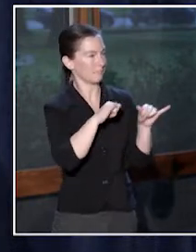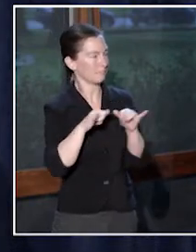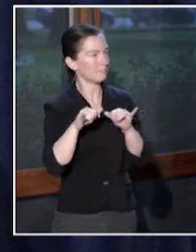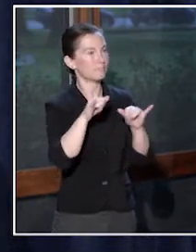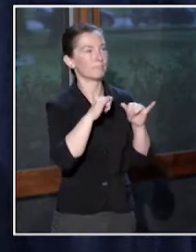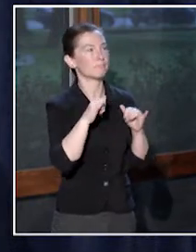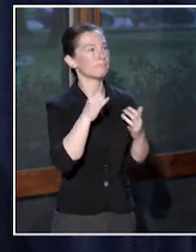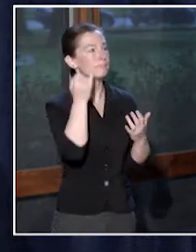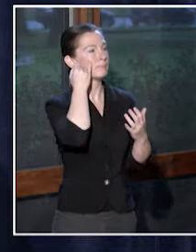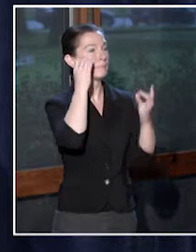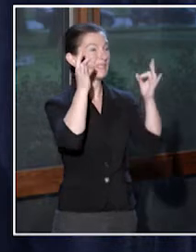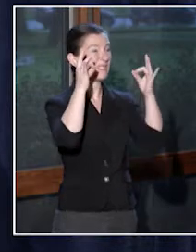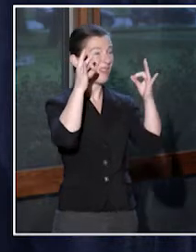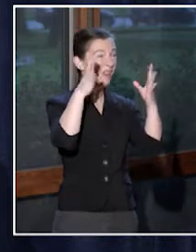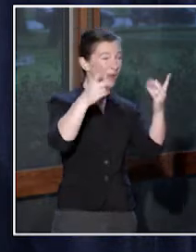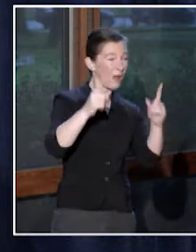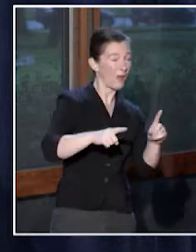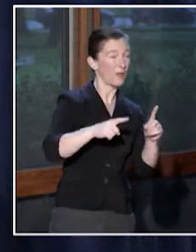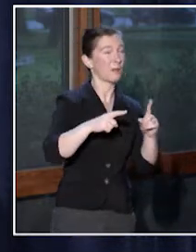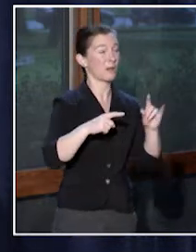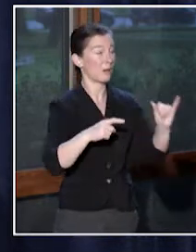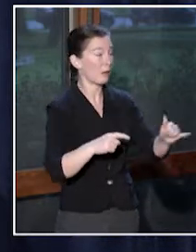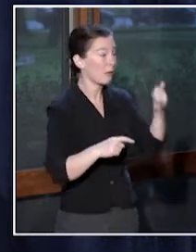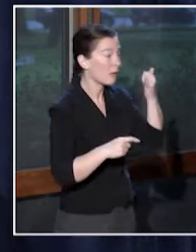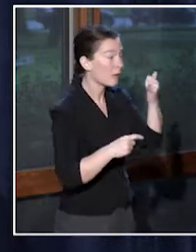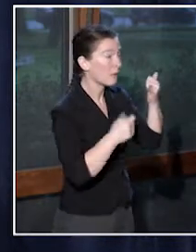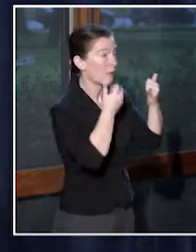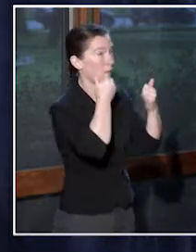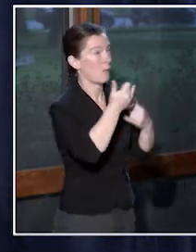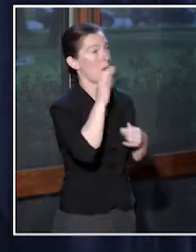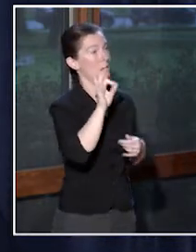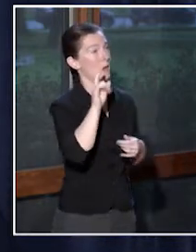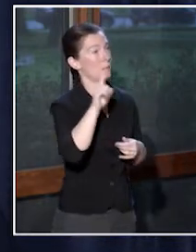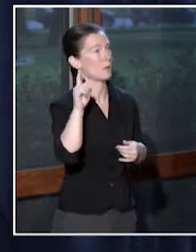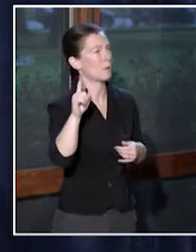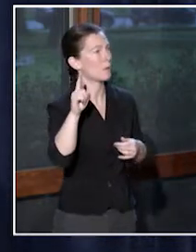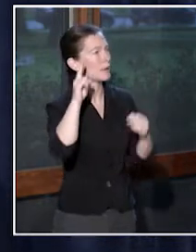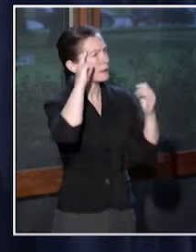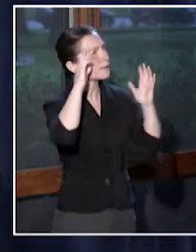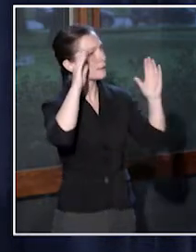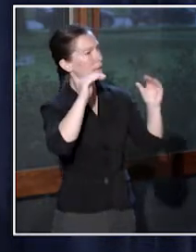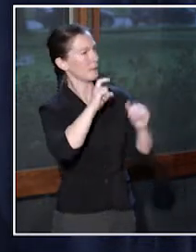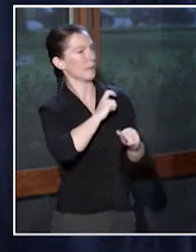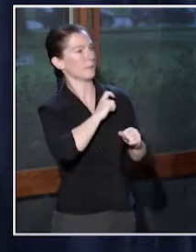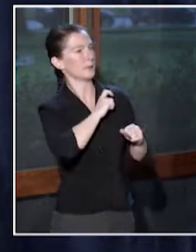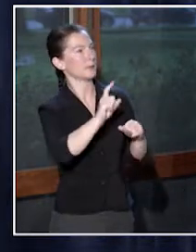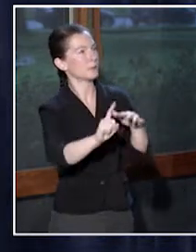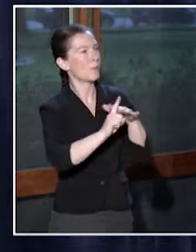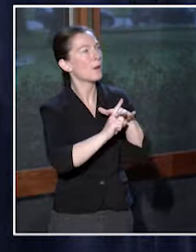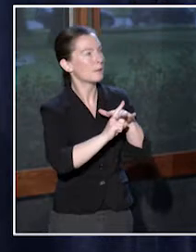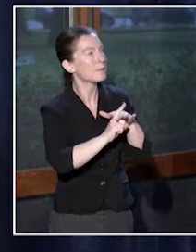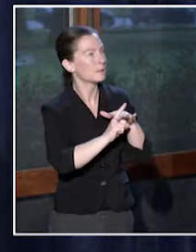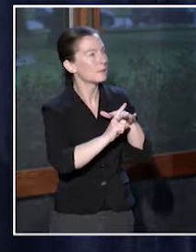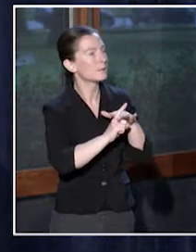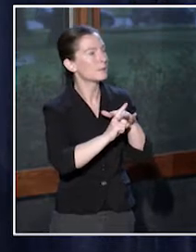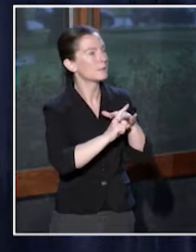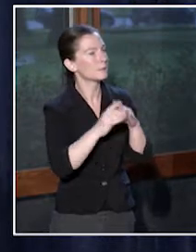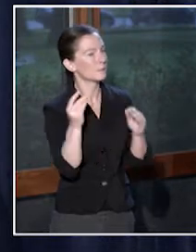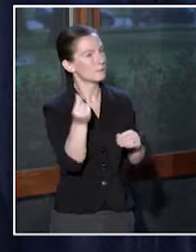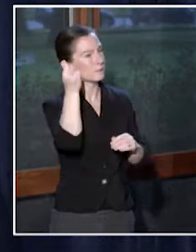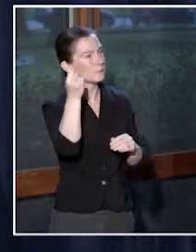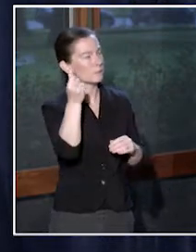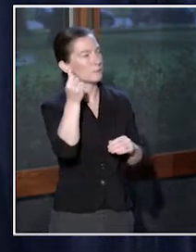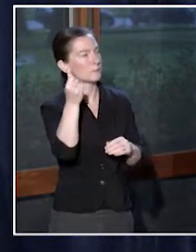you call 911, you expect the police to show up, and you expect them to show up in a timely